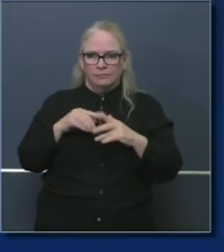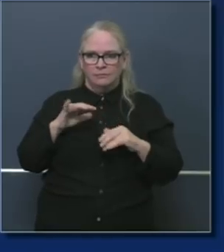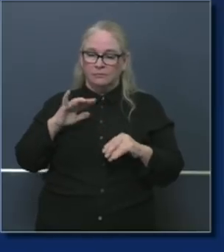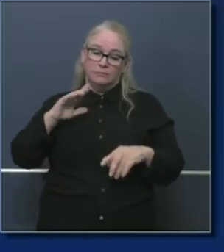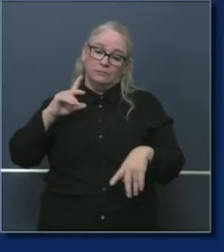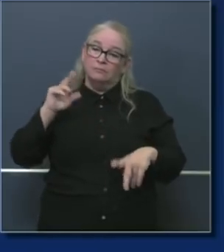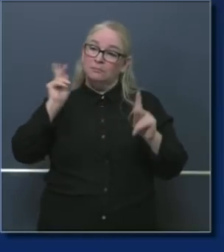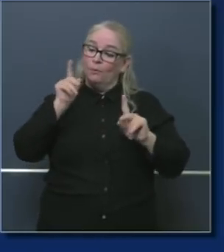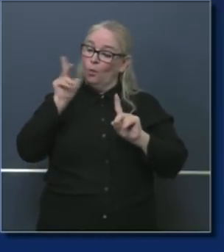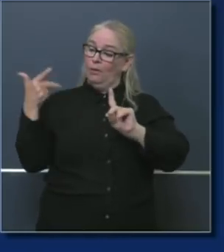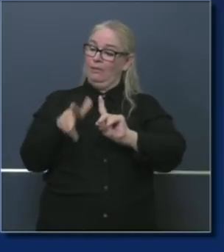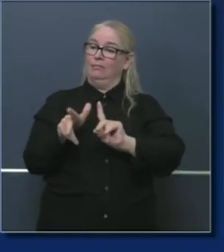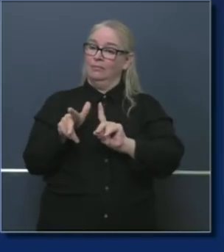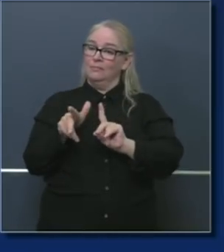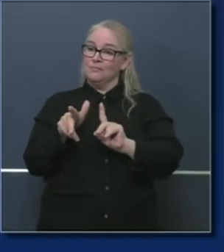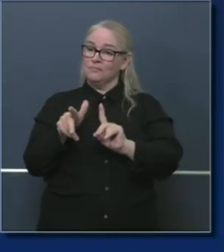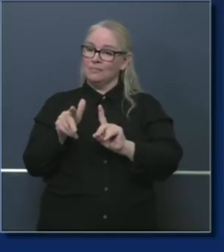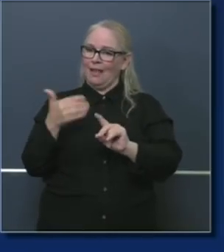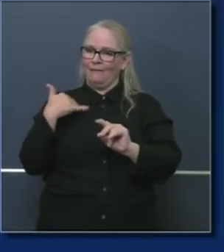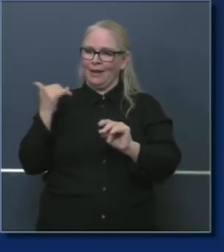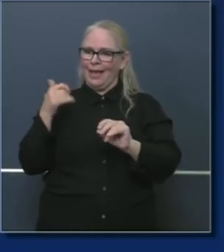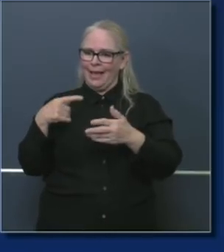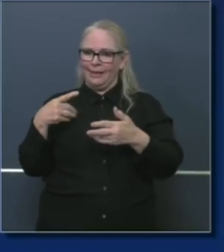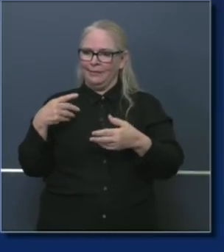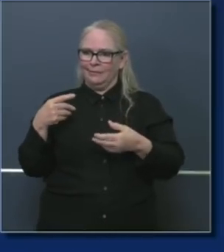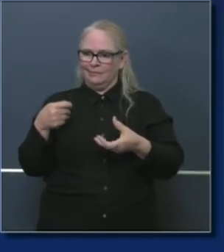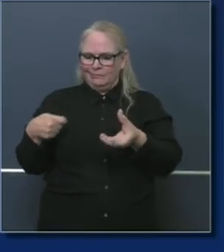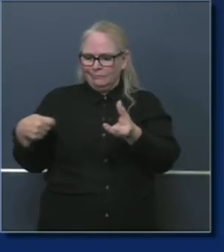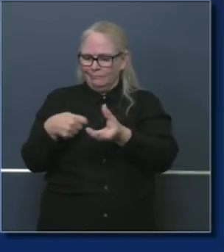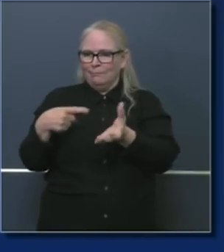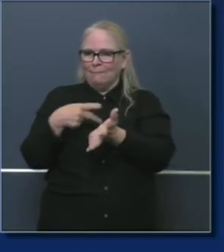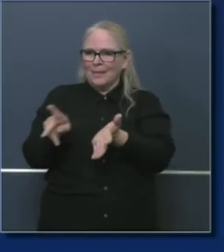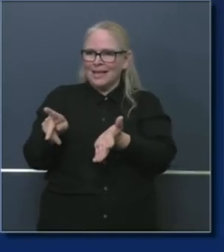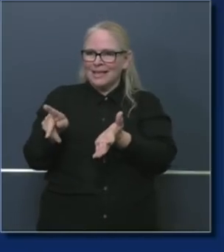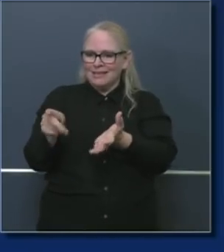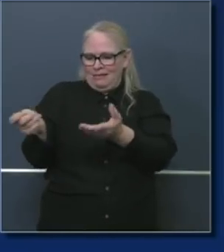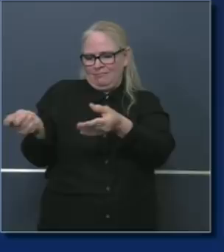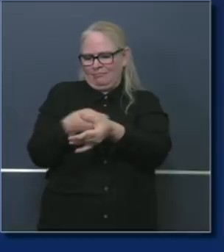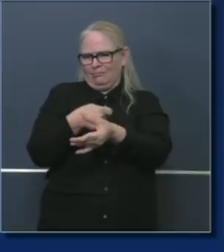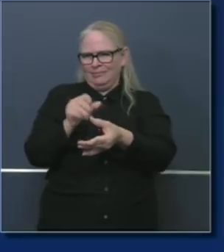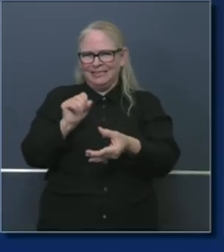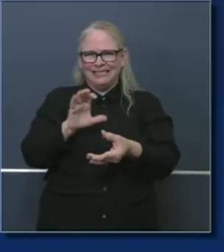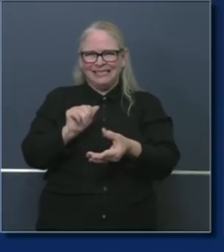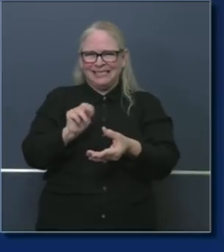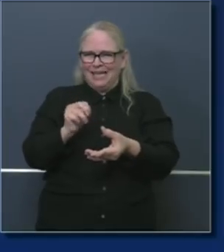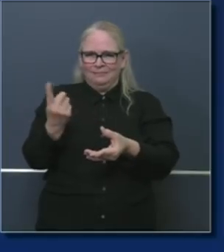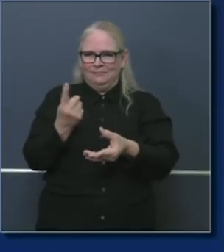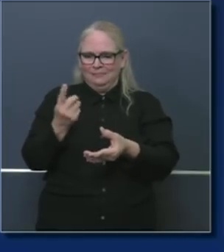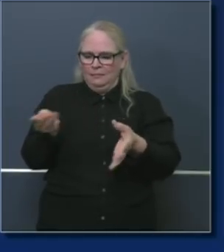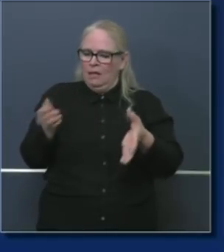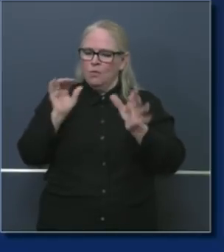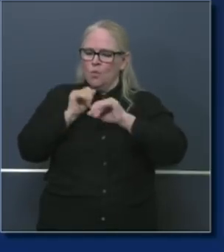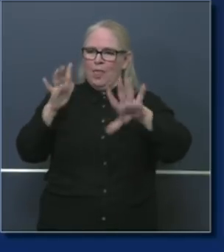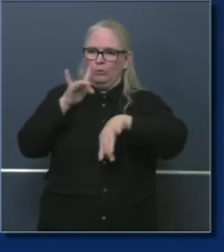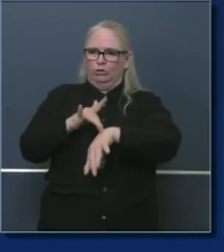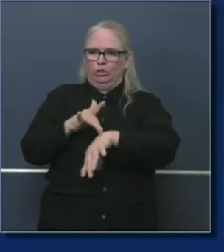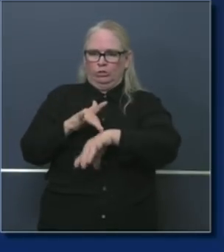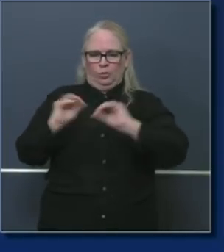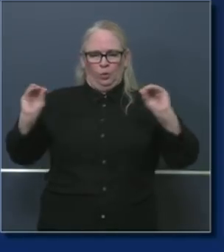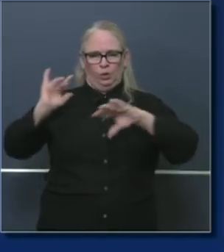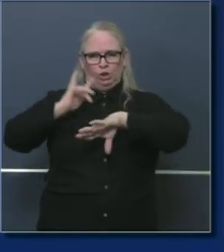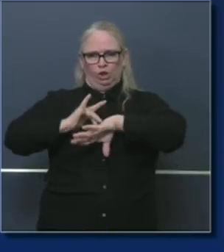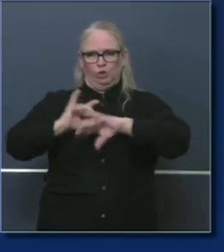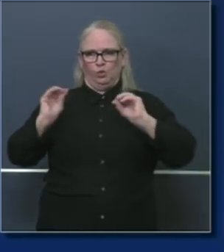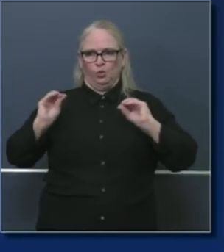it's not direct payment at a cashier like we're used to, but a click and swipe type of methodology. We'll see a